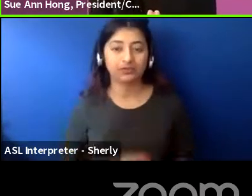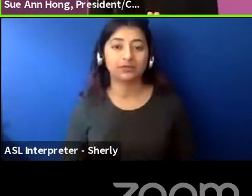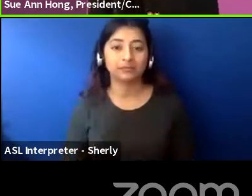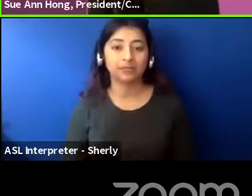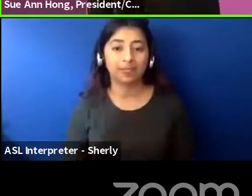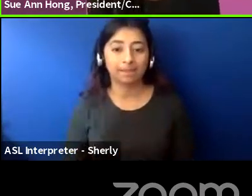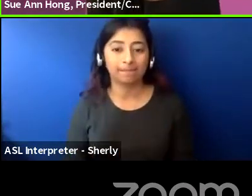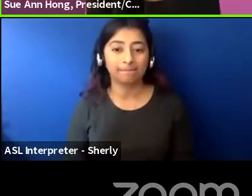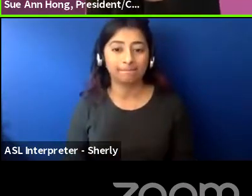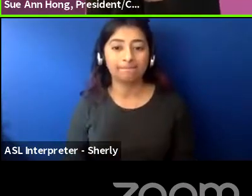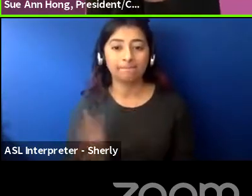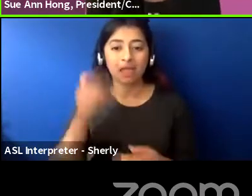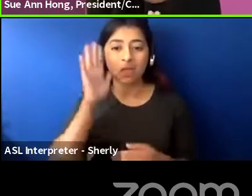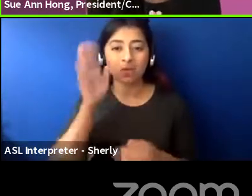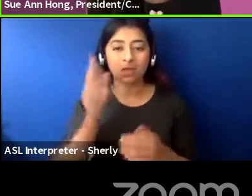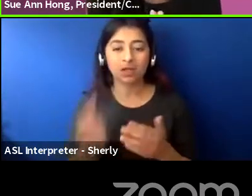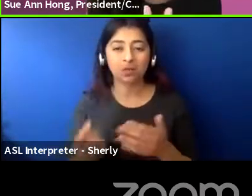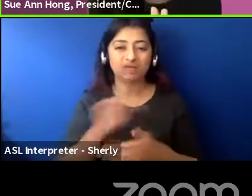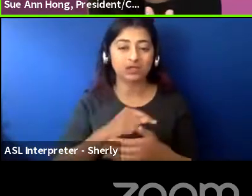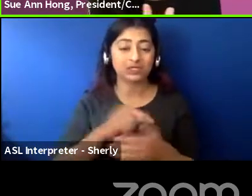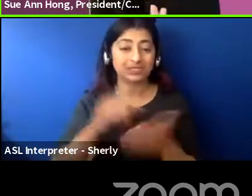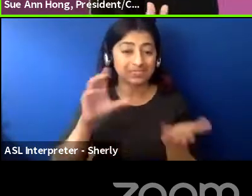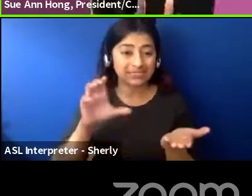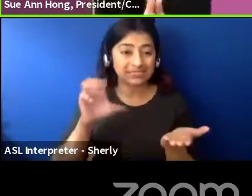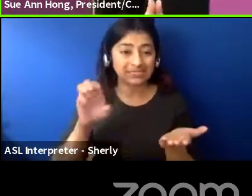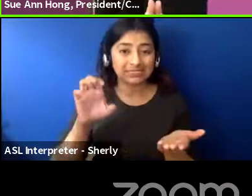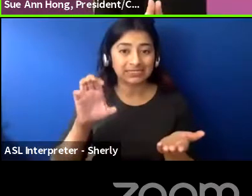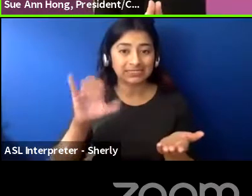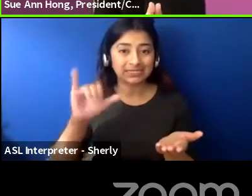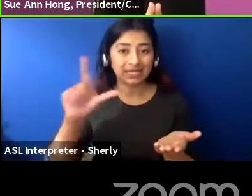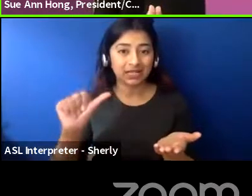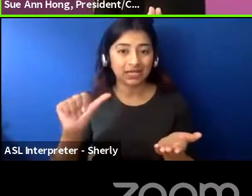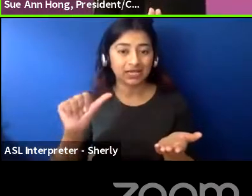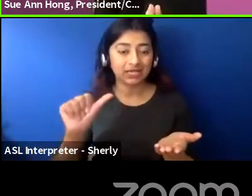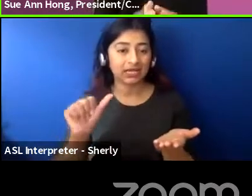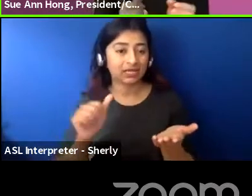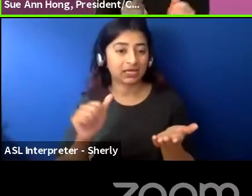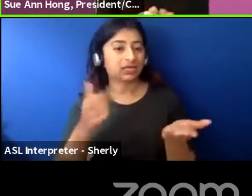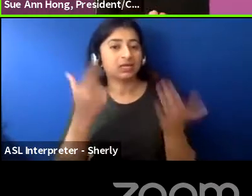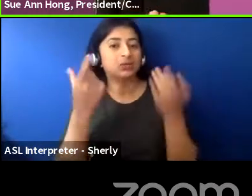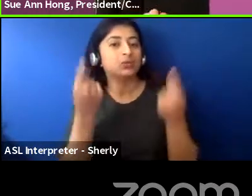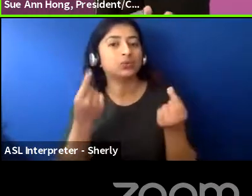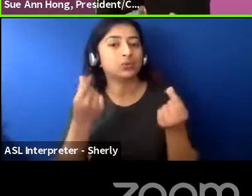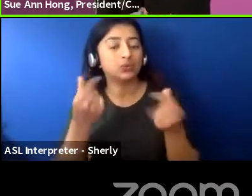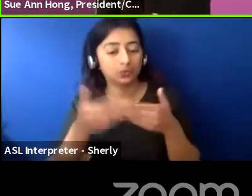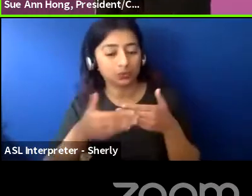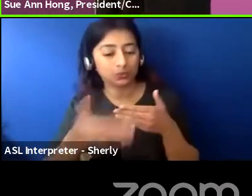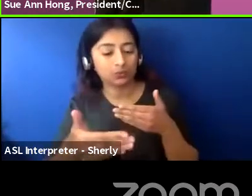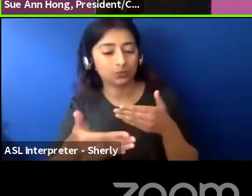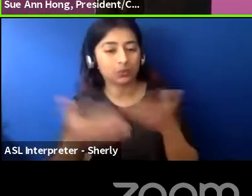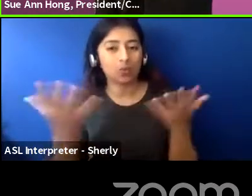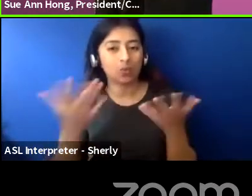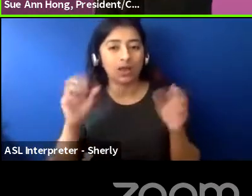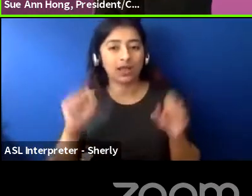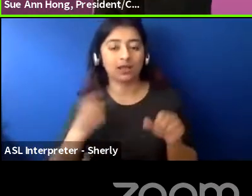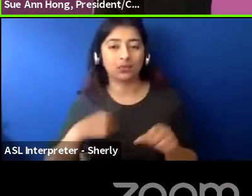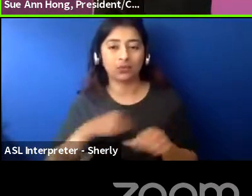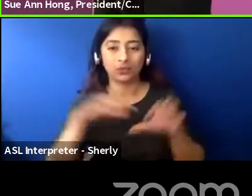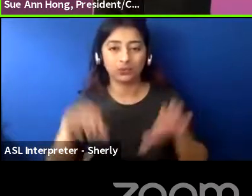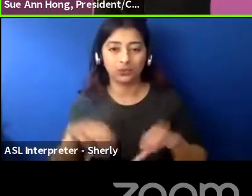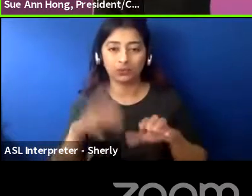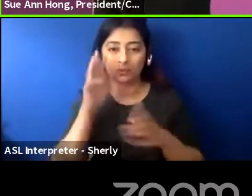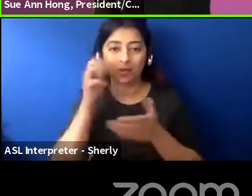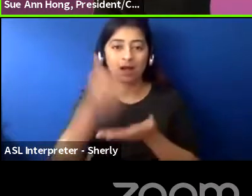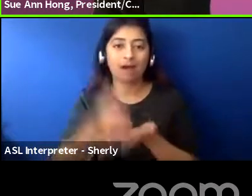off. I'm going to go in reverse a little bit. Cecilia, where do we go from here to your question? What can we do that would be helpful